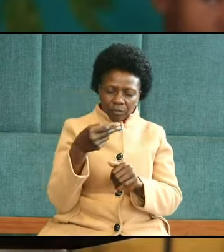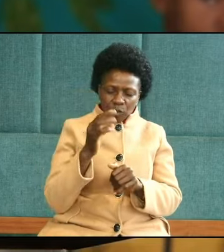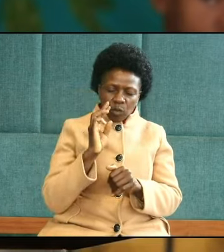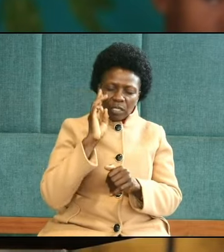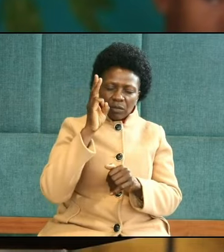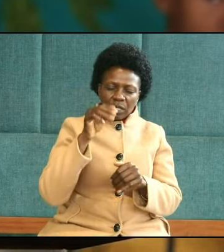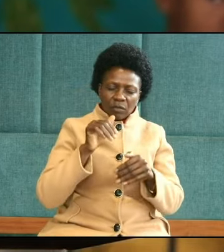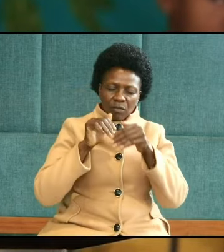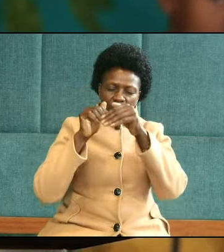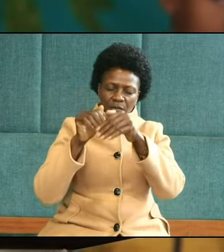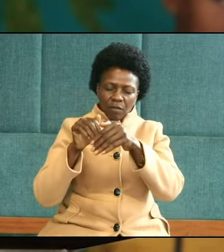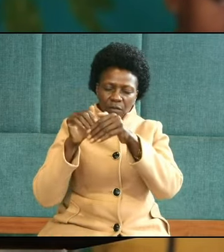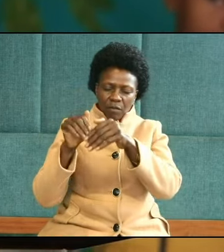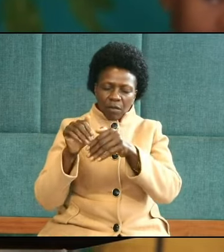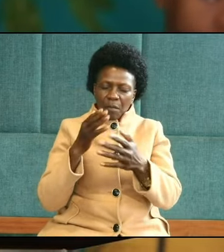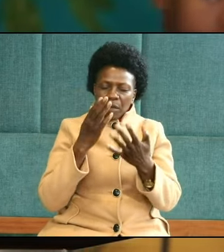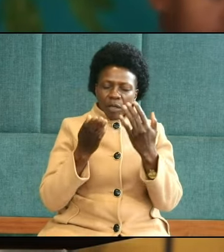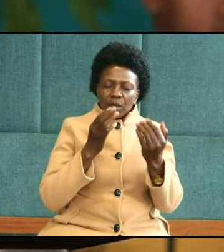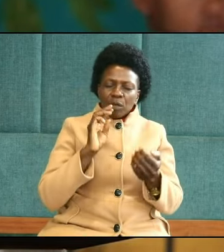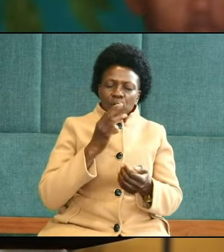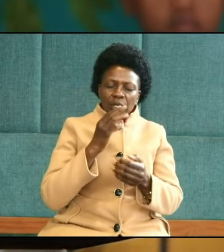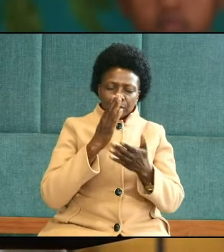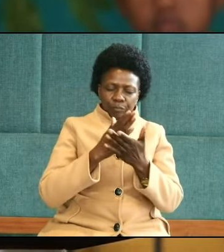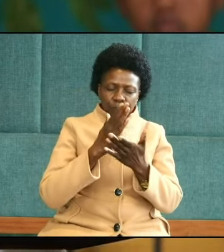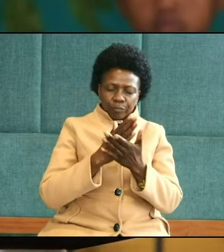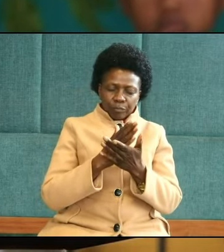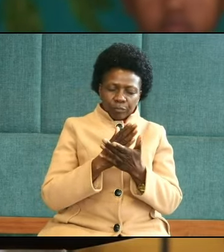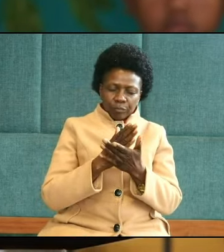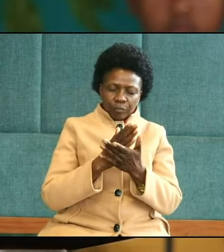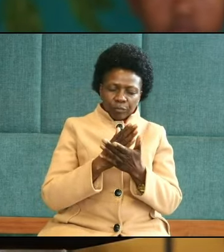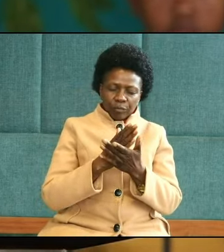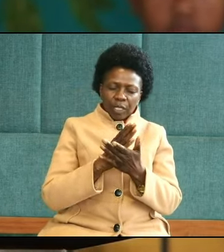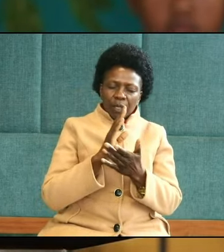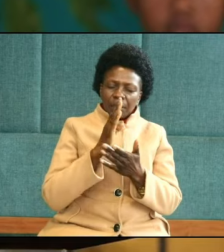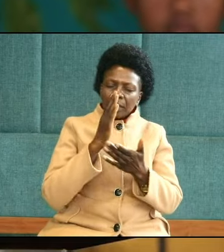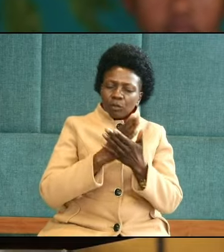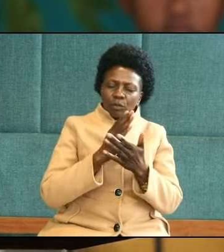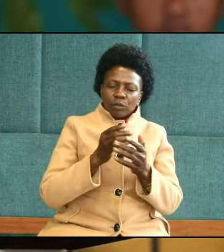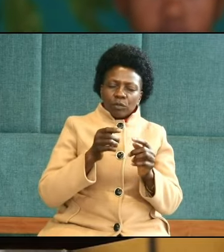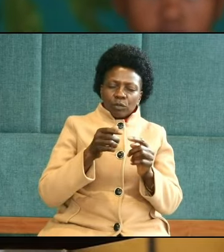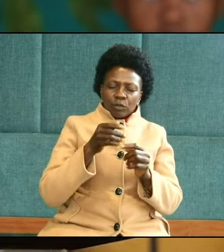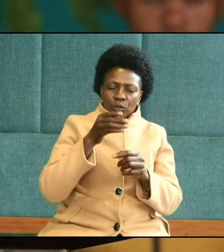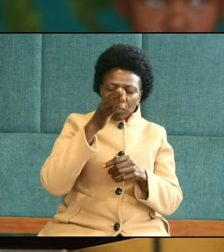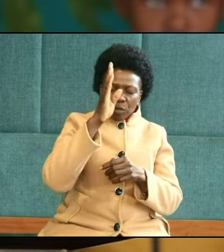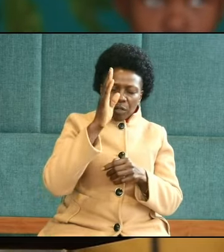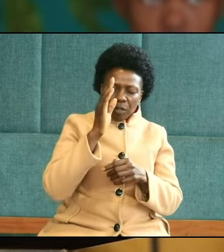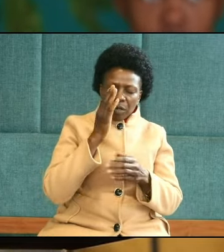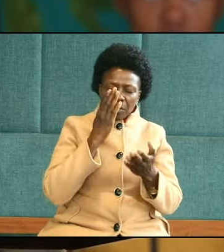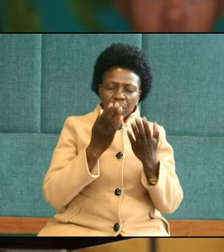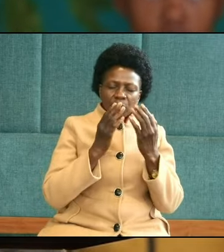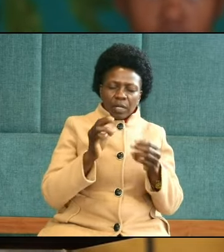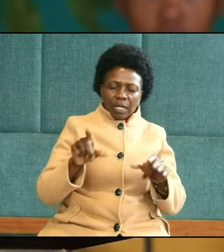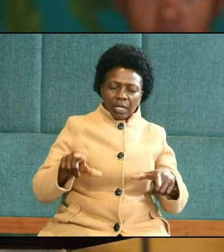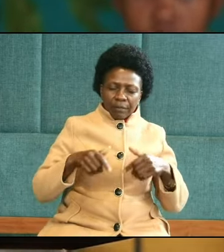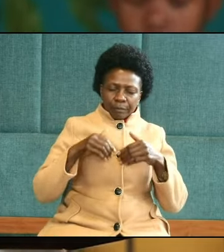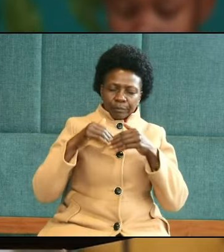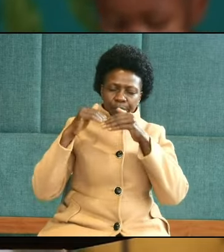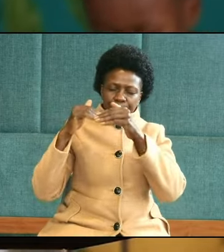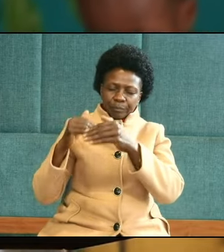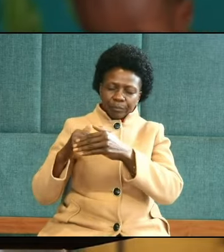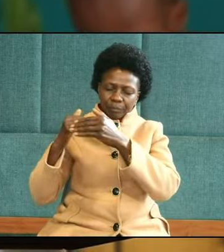of Israel. May we be true to God. May we live a consistent Christian life so